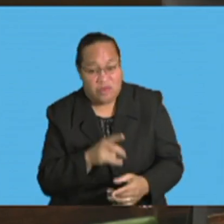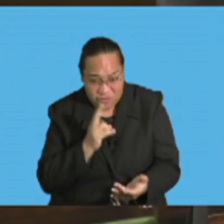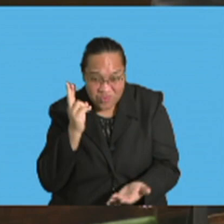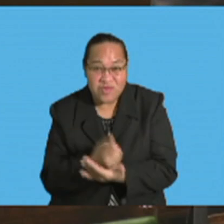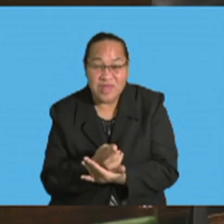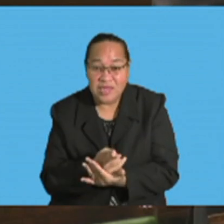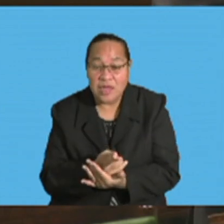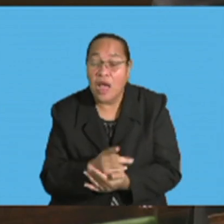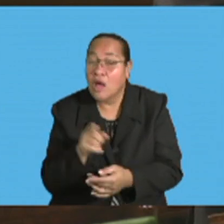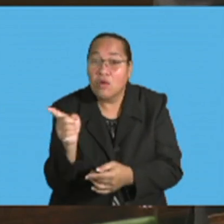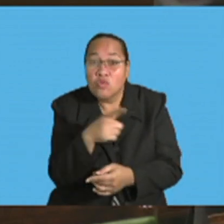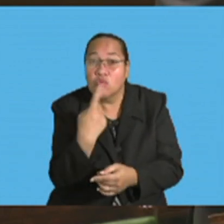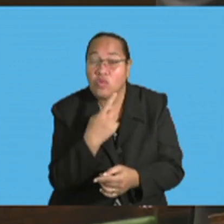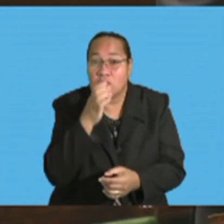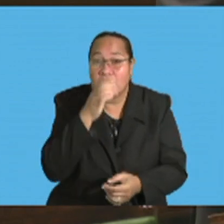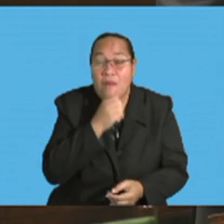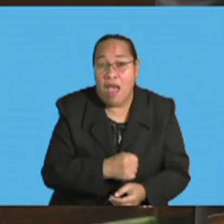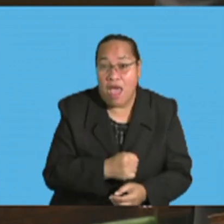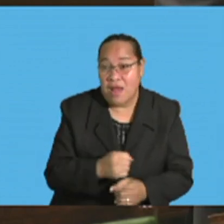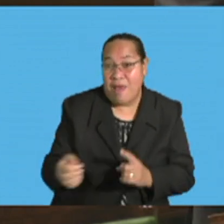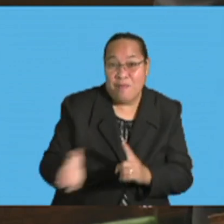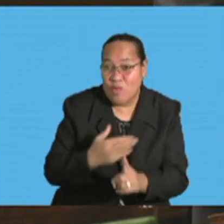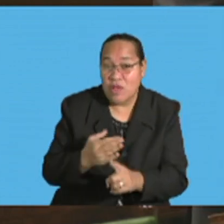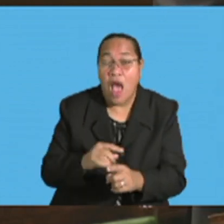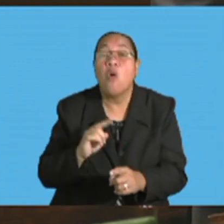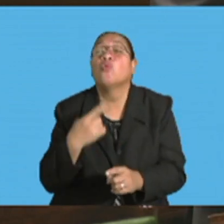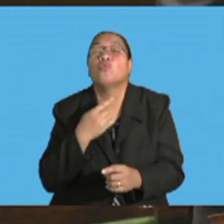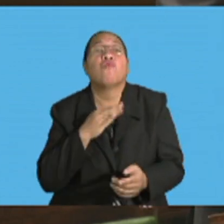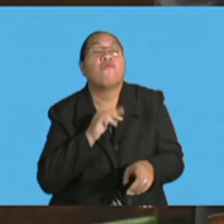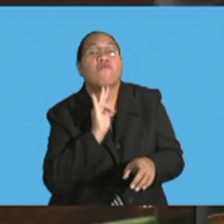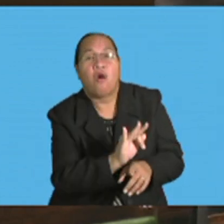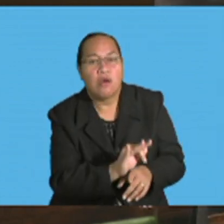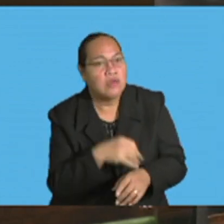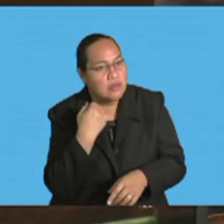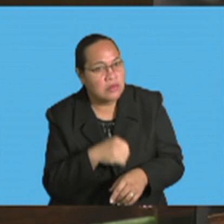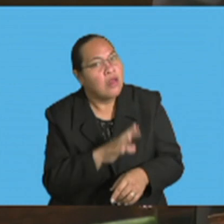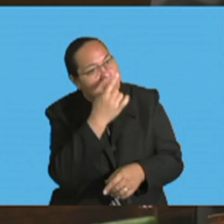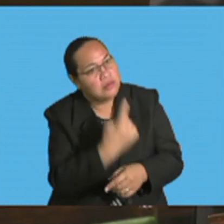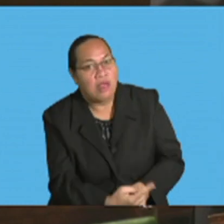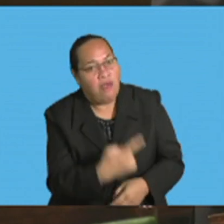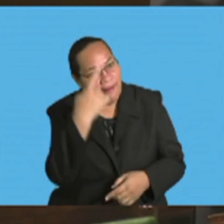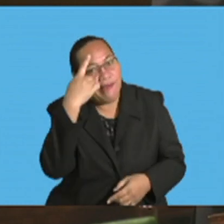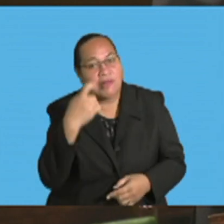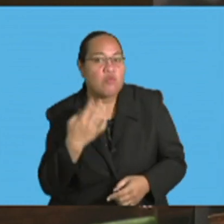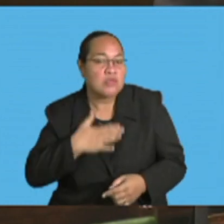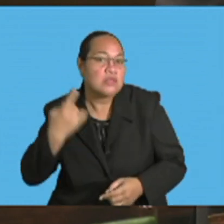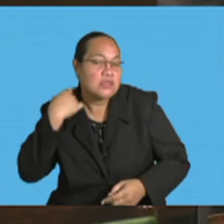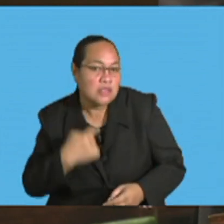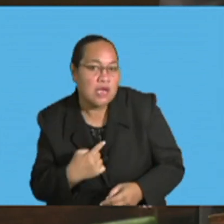man to be an abuser. No one forces any man to murder innocent women. Evil